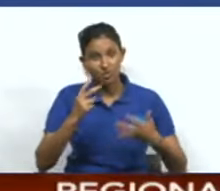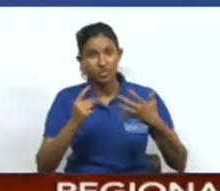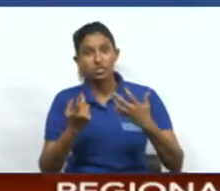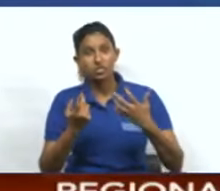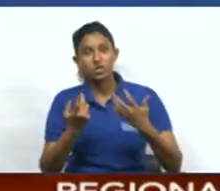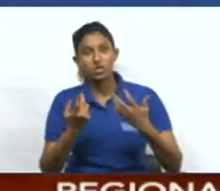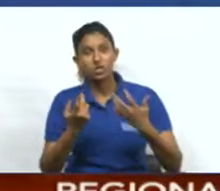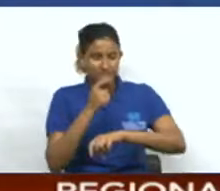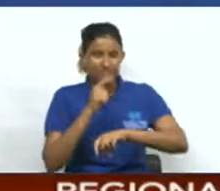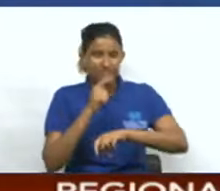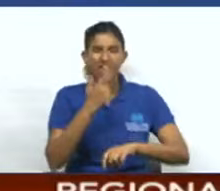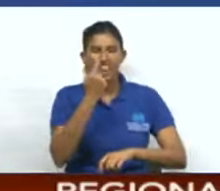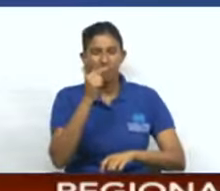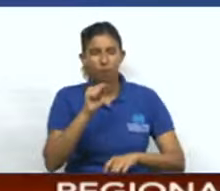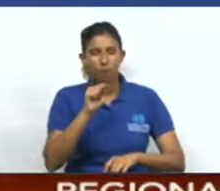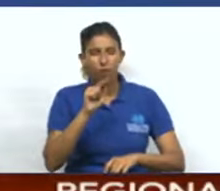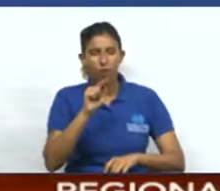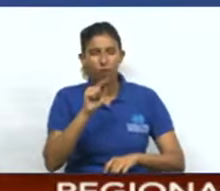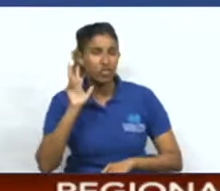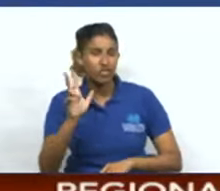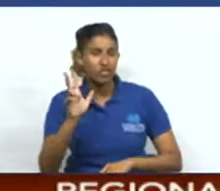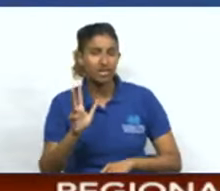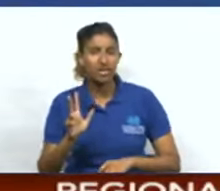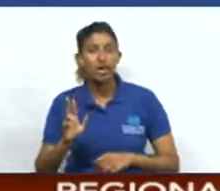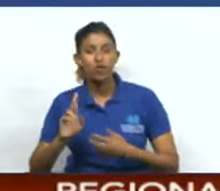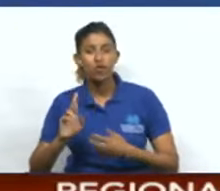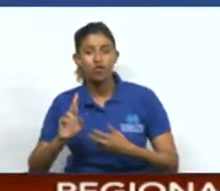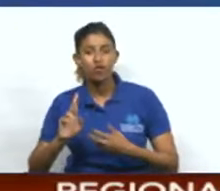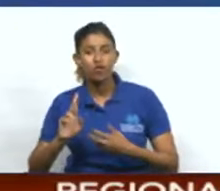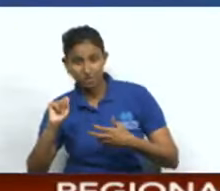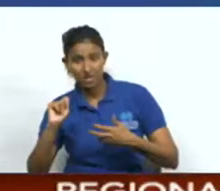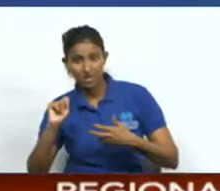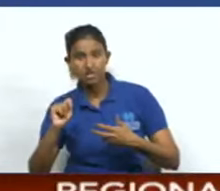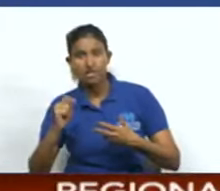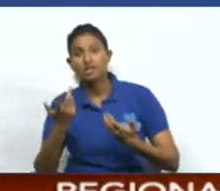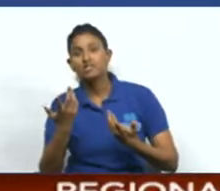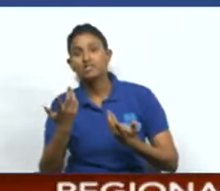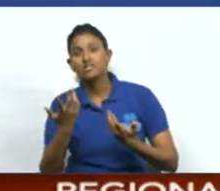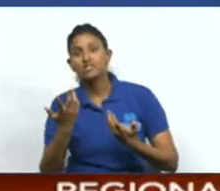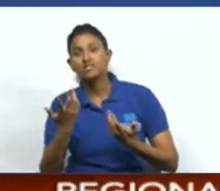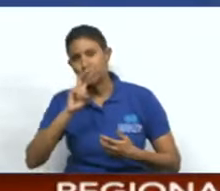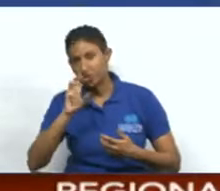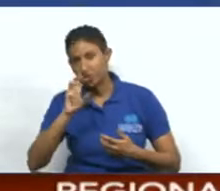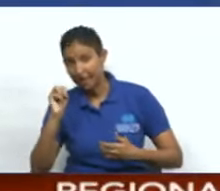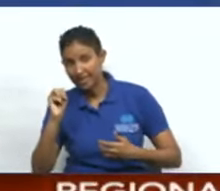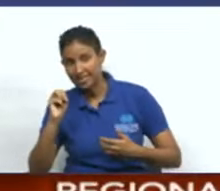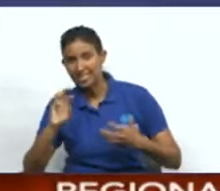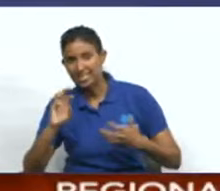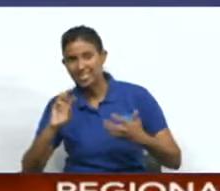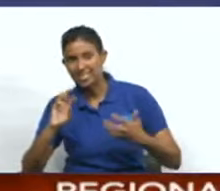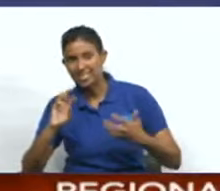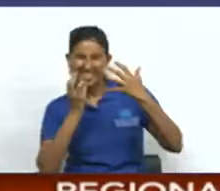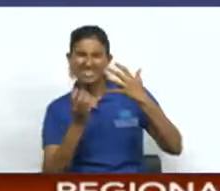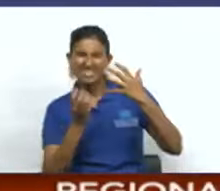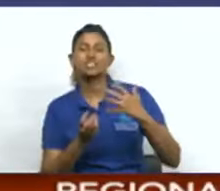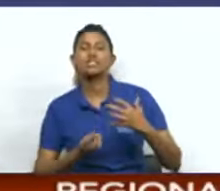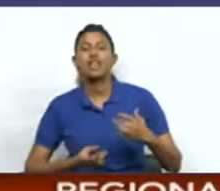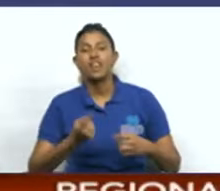who just moved into the 200-meter final, she placed 6th in 11.69 from lane 8. Here's that race.